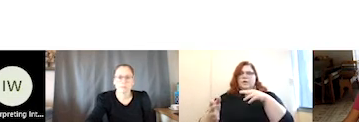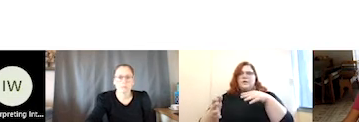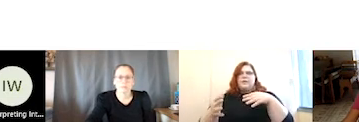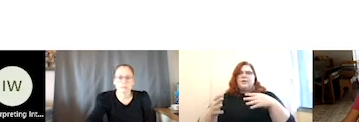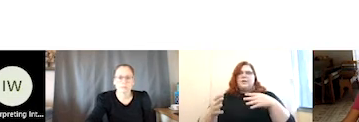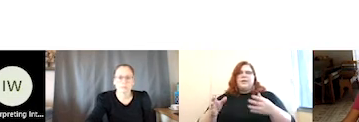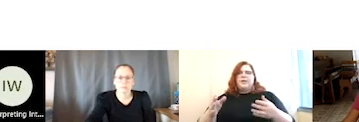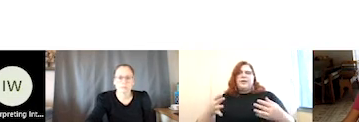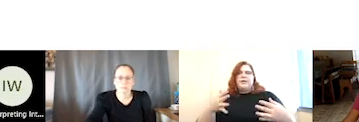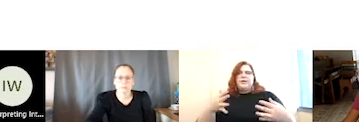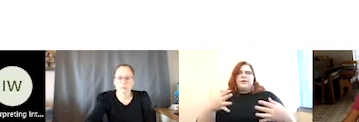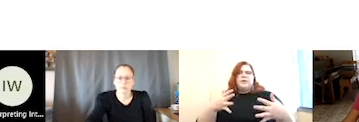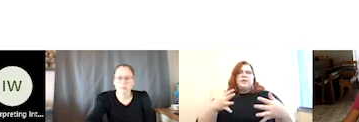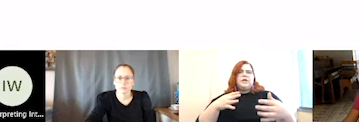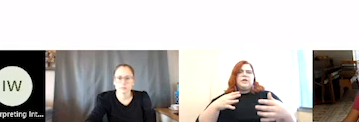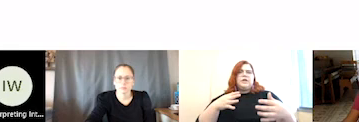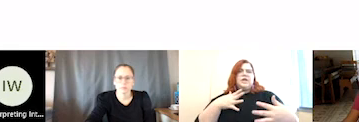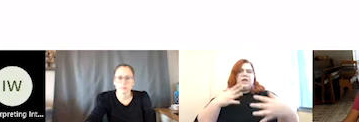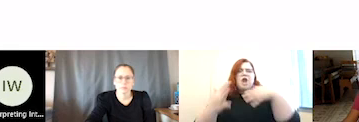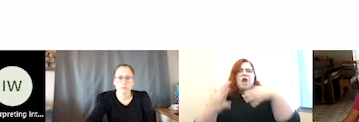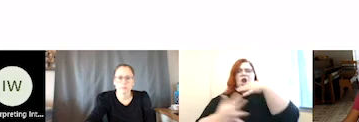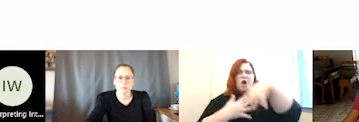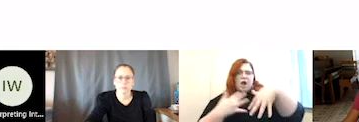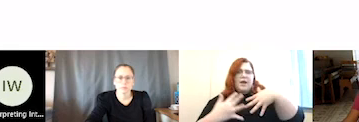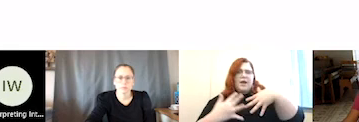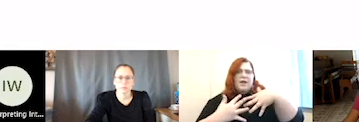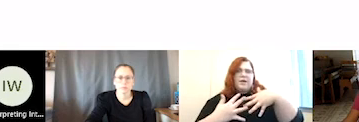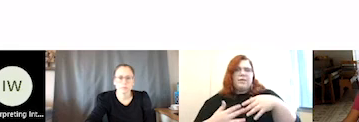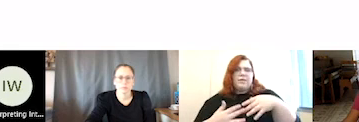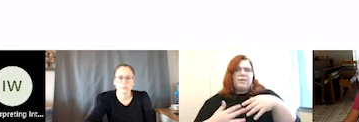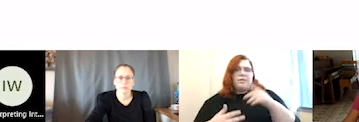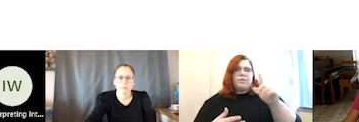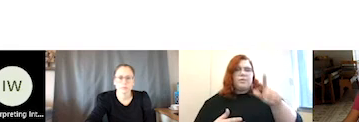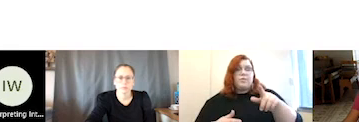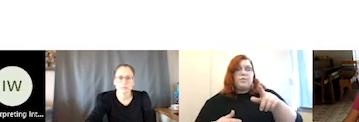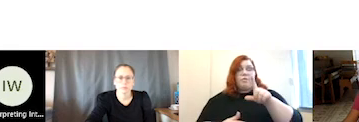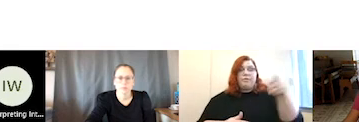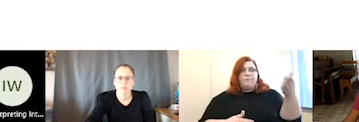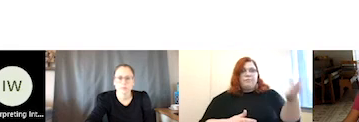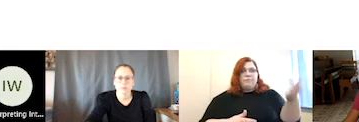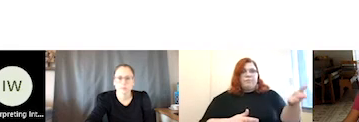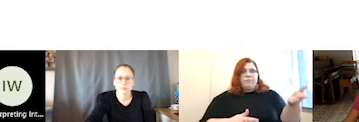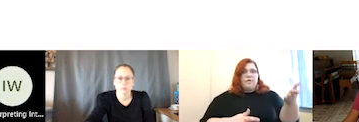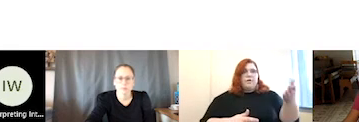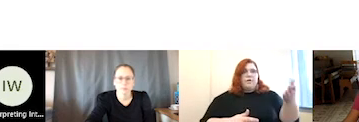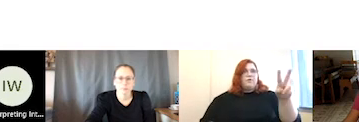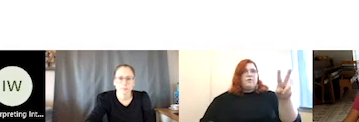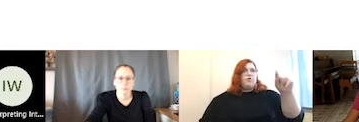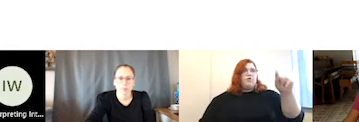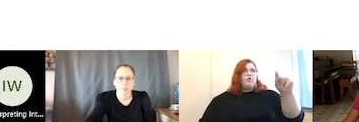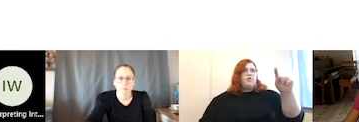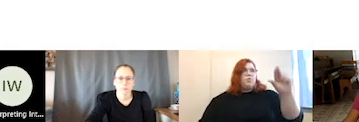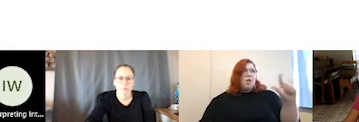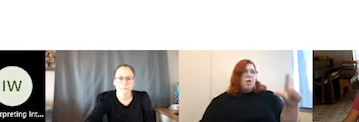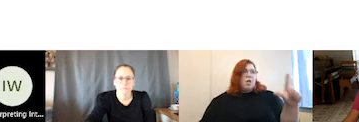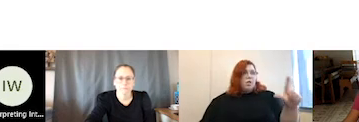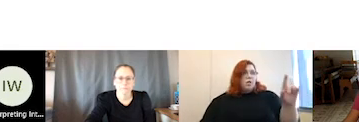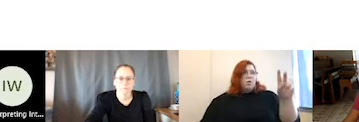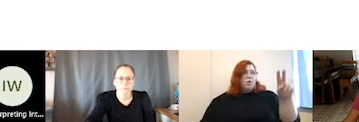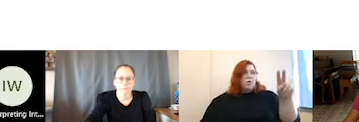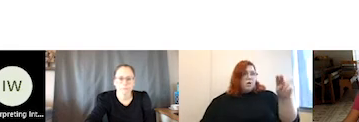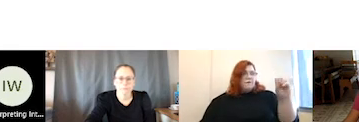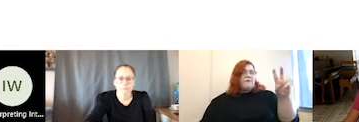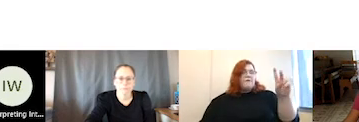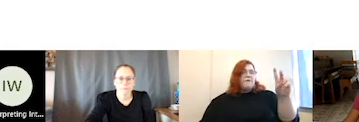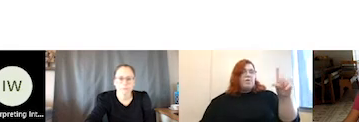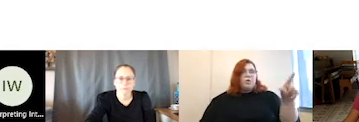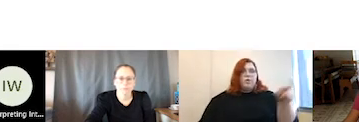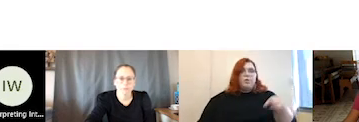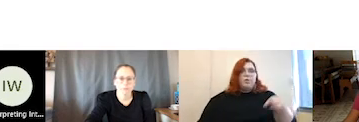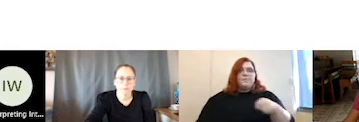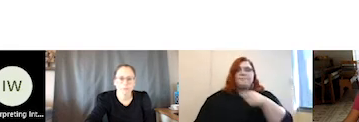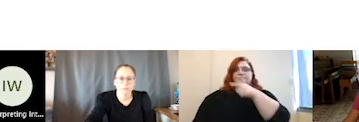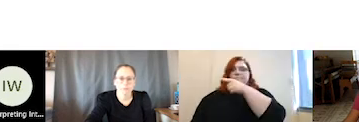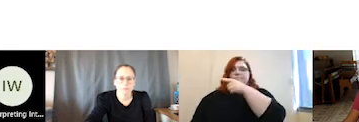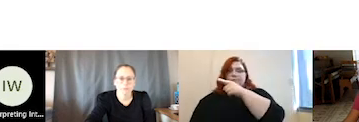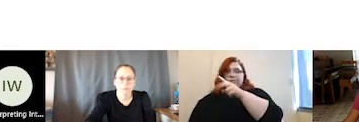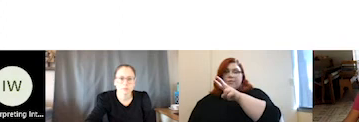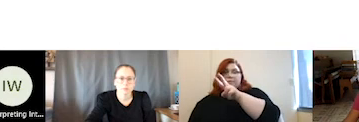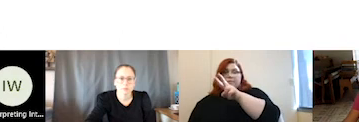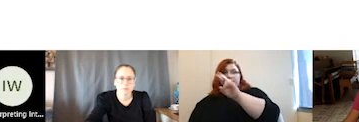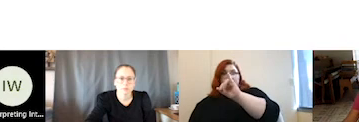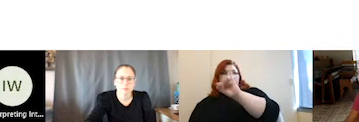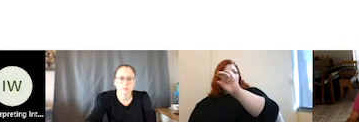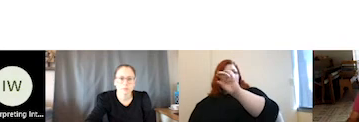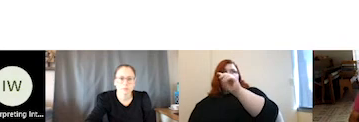visual novel on the left and then a role-playing video game on the right. Both of these are from the perspective of the